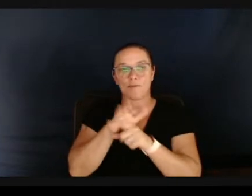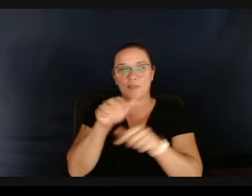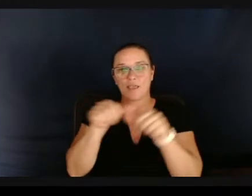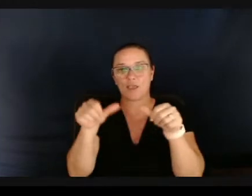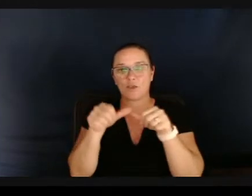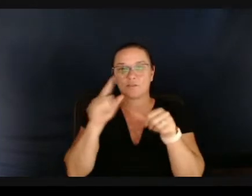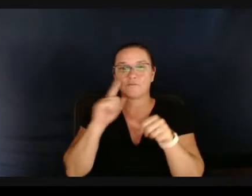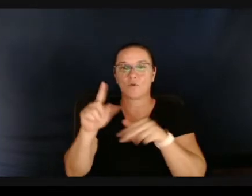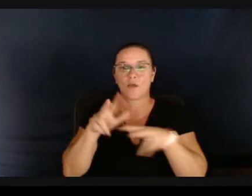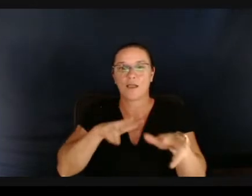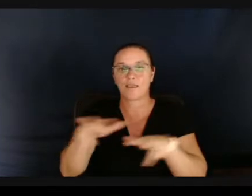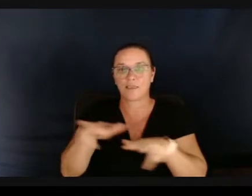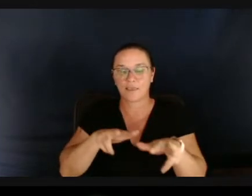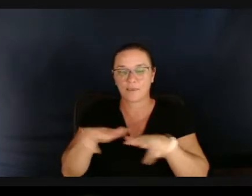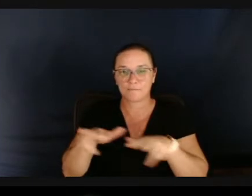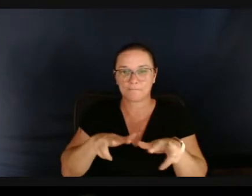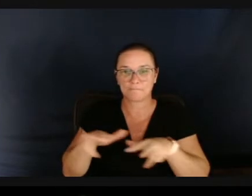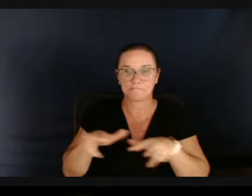Volcanoes National Park.